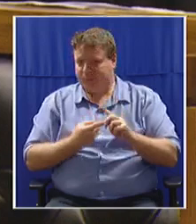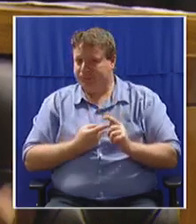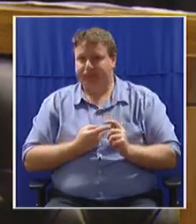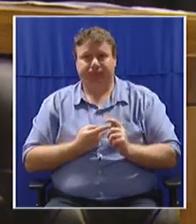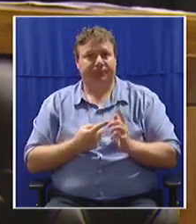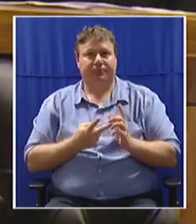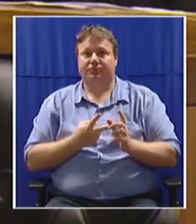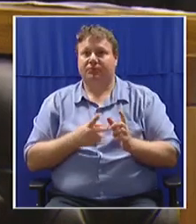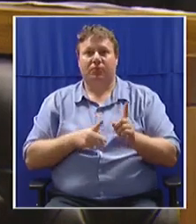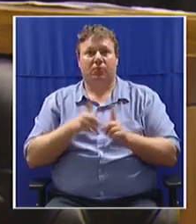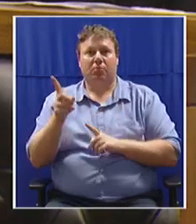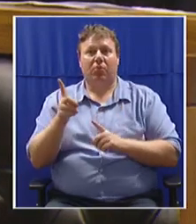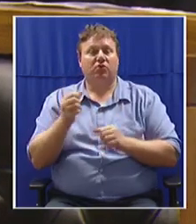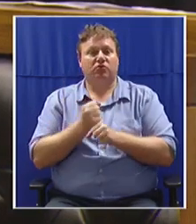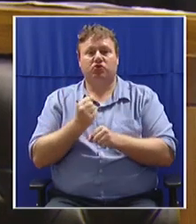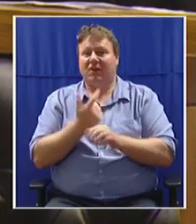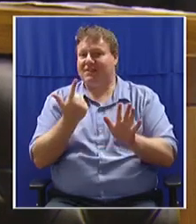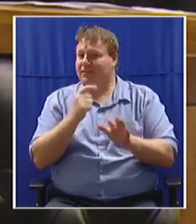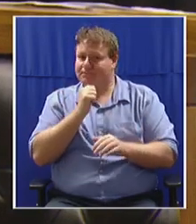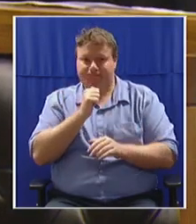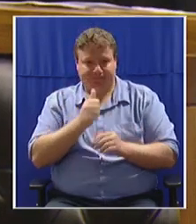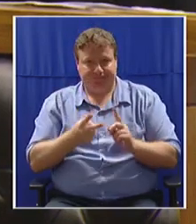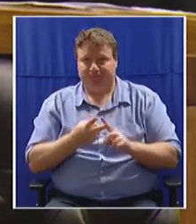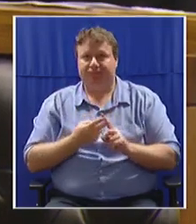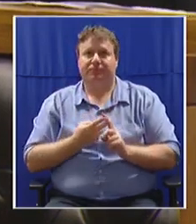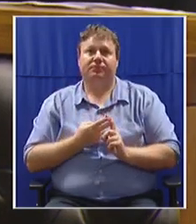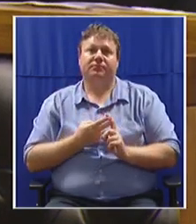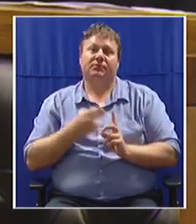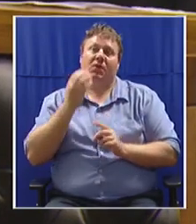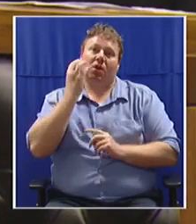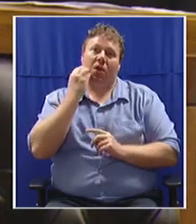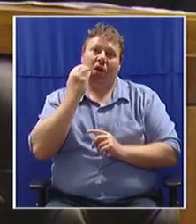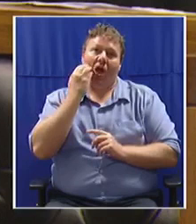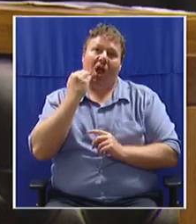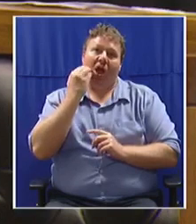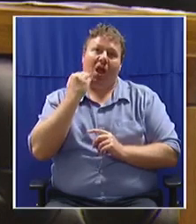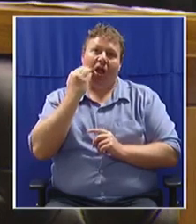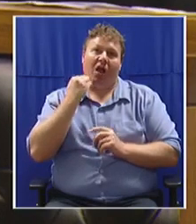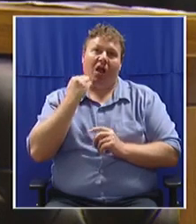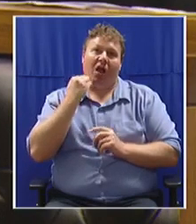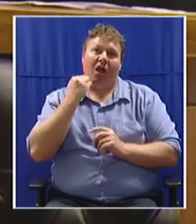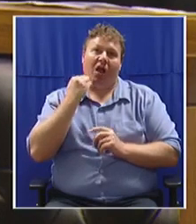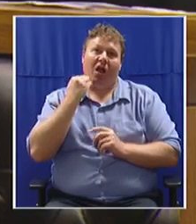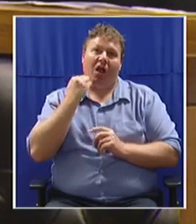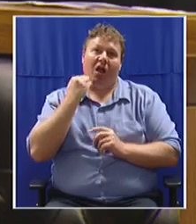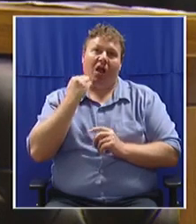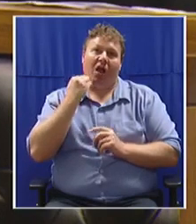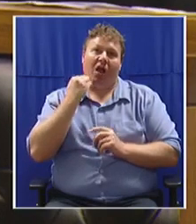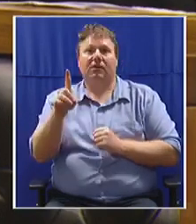who have not passed grade A7. Now, for a TVET college, there are